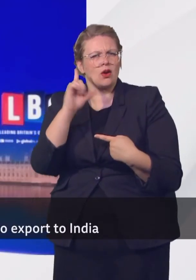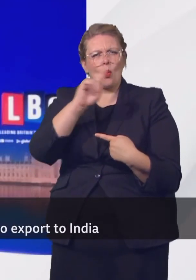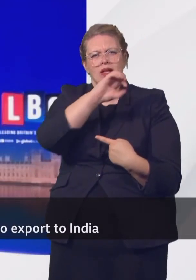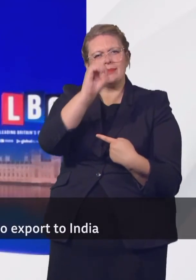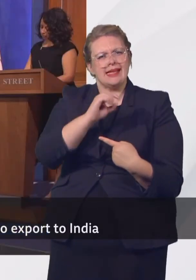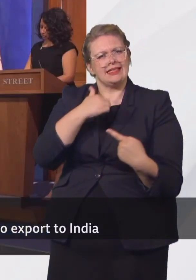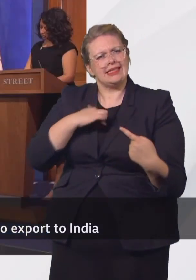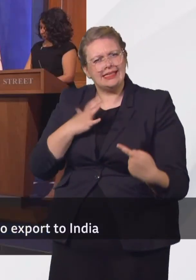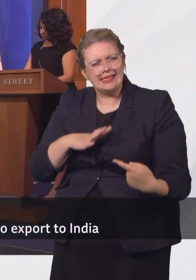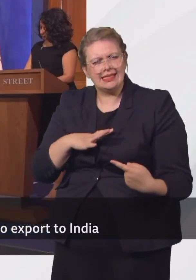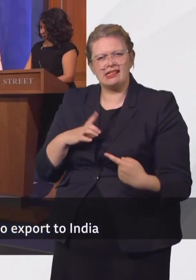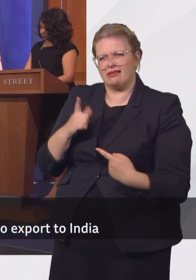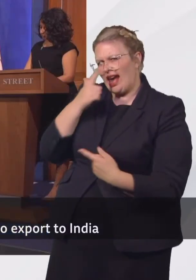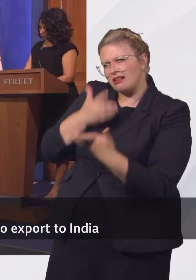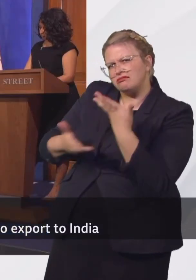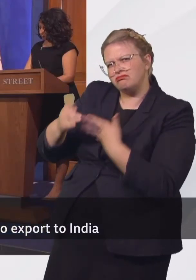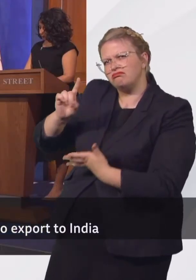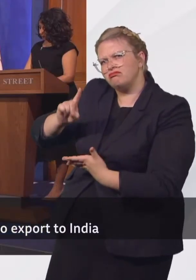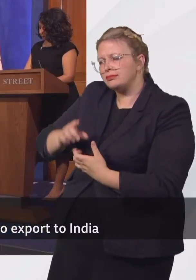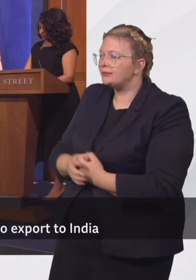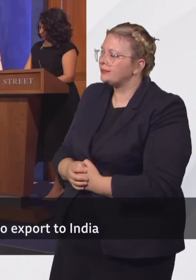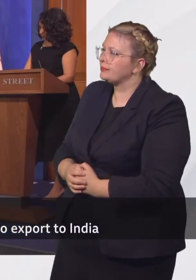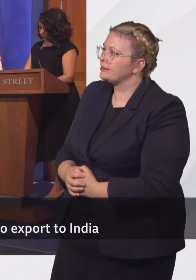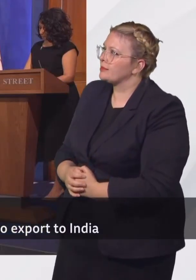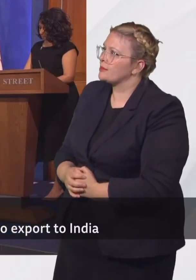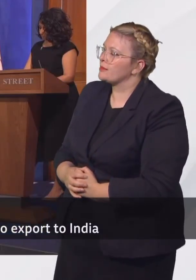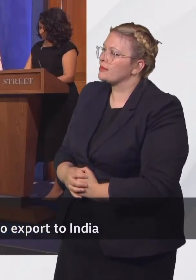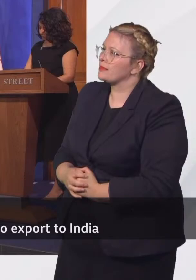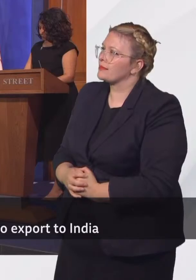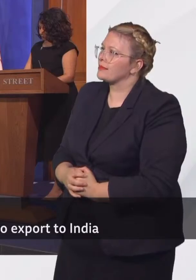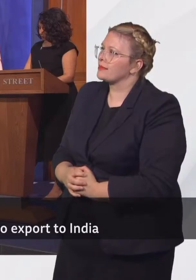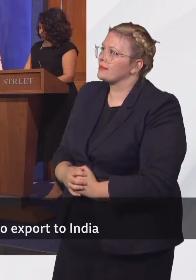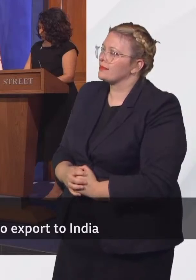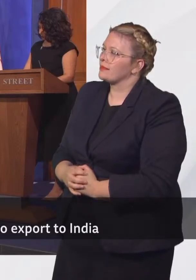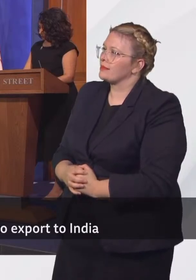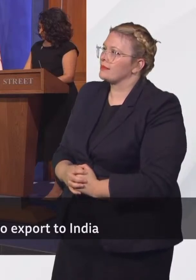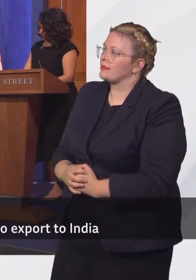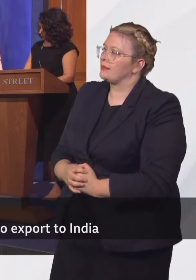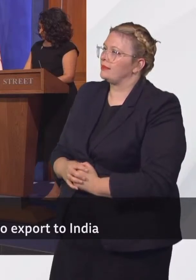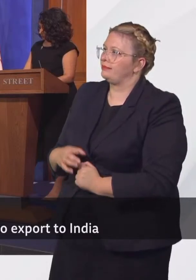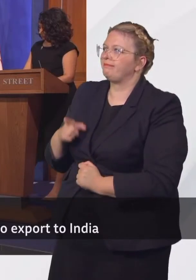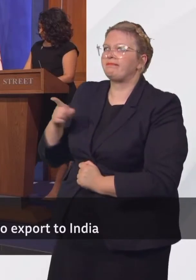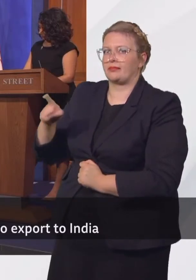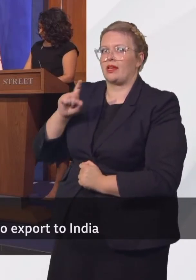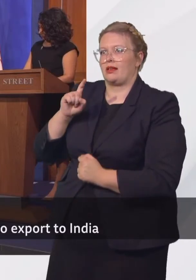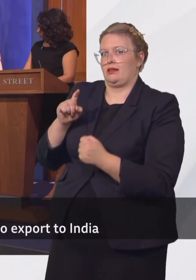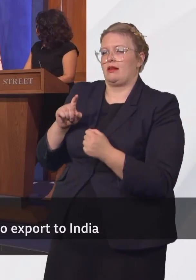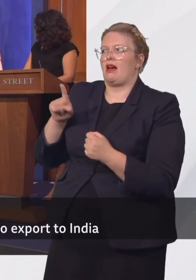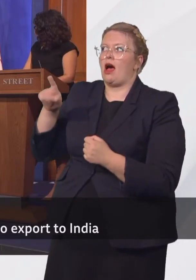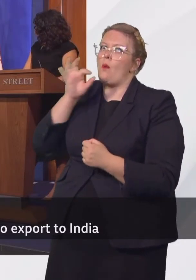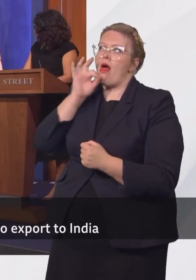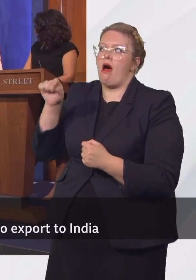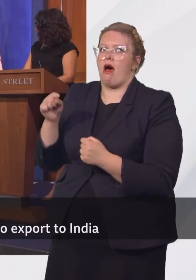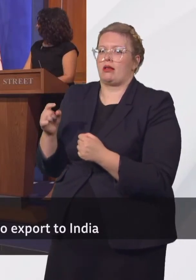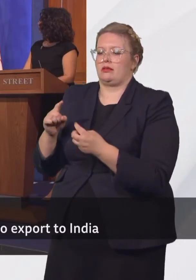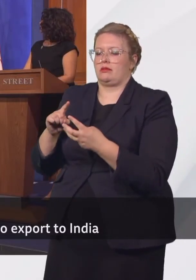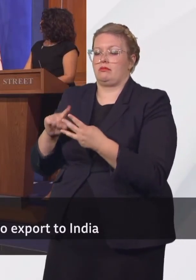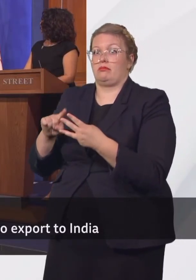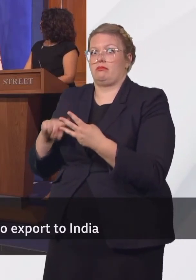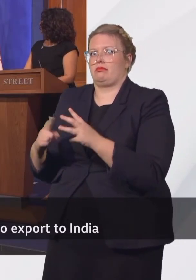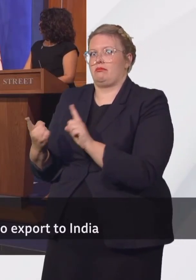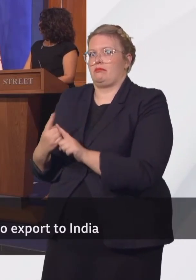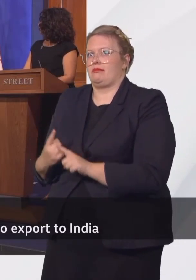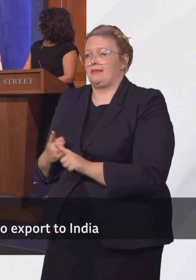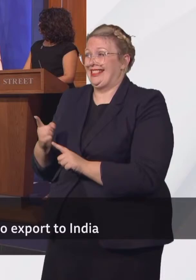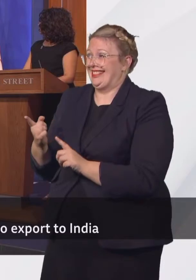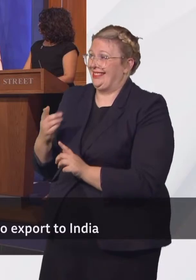much. Thanks very much, Ben. So I'll ask Professor Van-Tam to answer the second and the third question, if I may, if you don't mind the extra